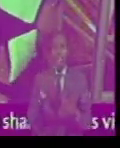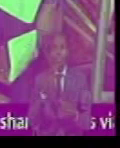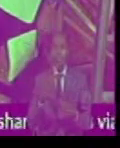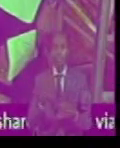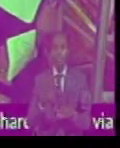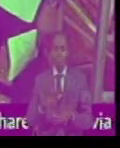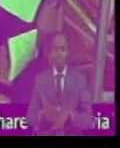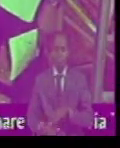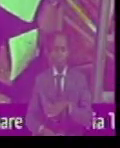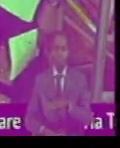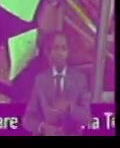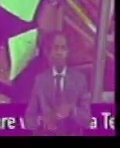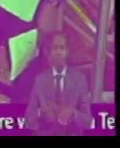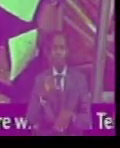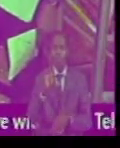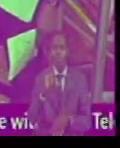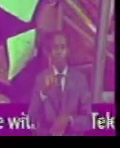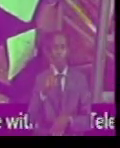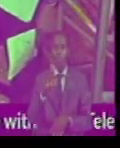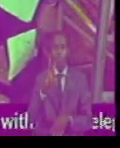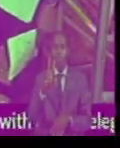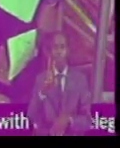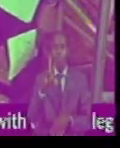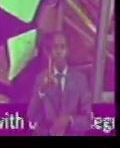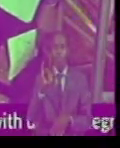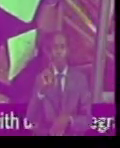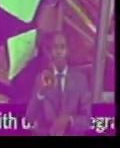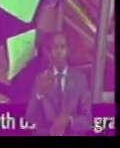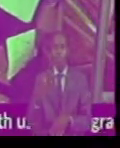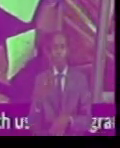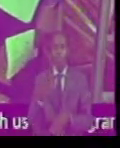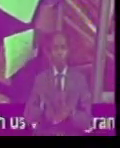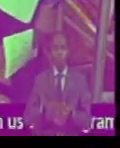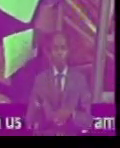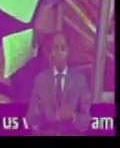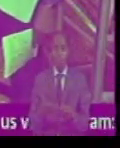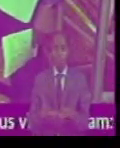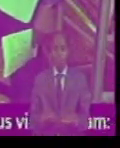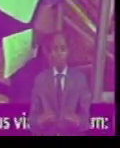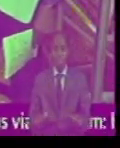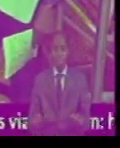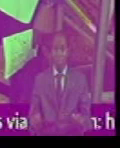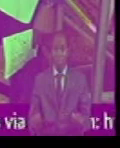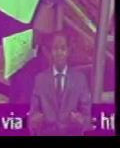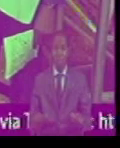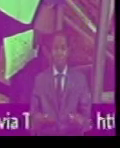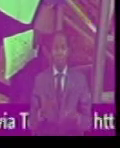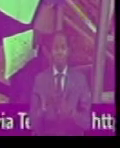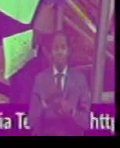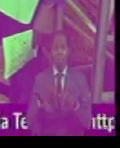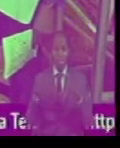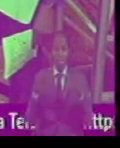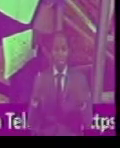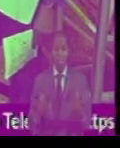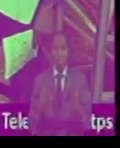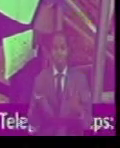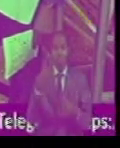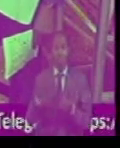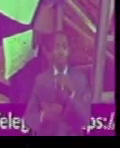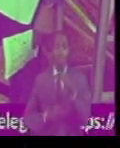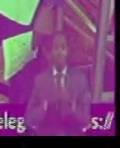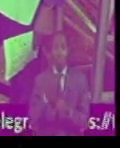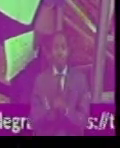now, he has been crawling on the ground. He has never stood upright. But right on